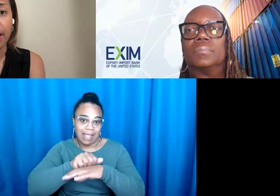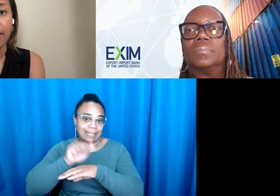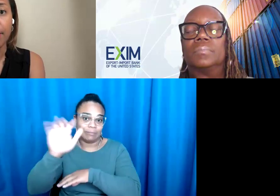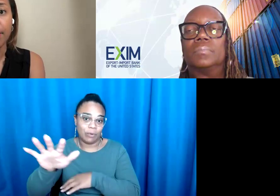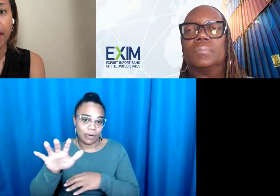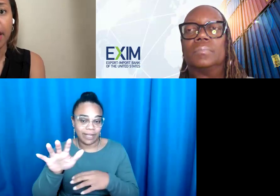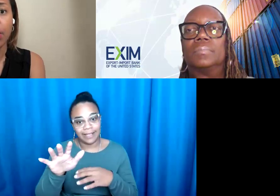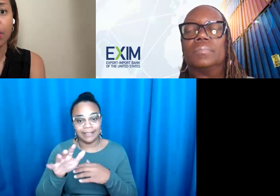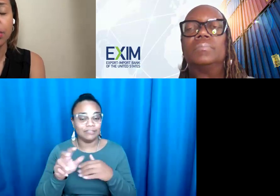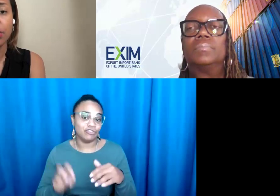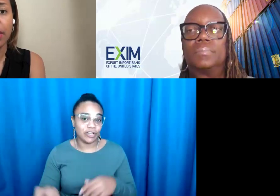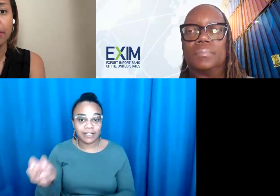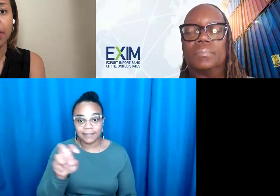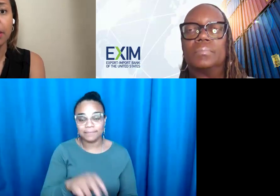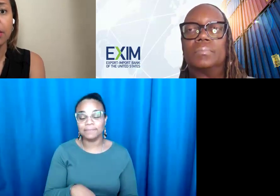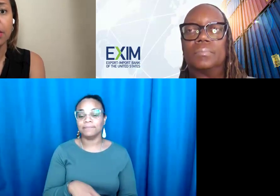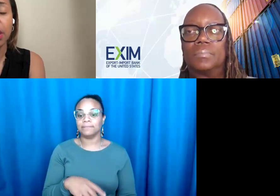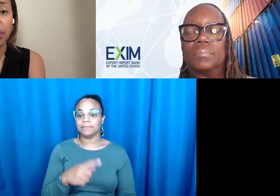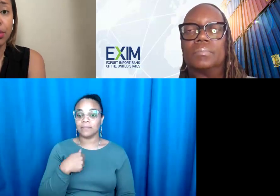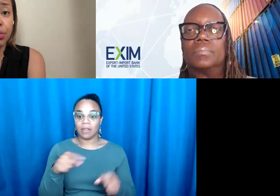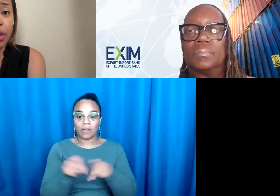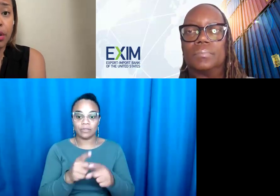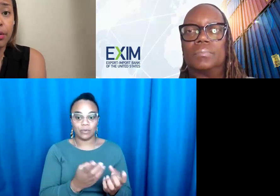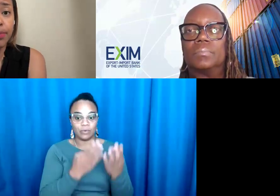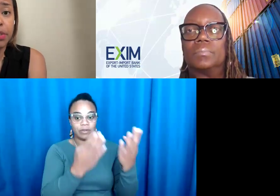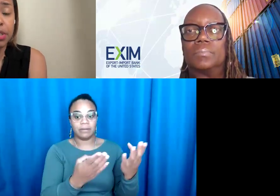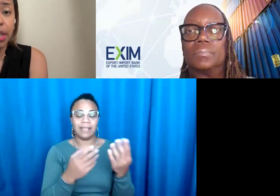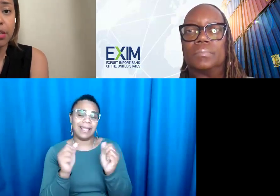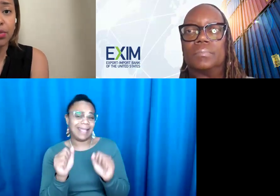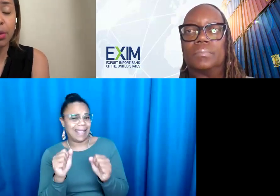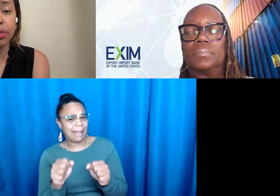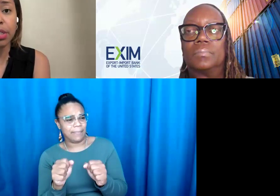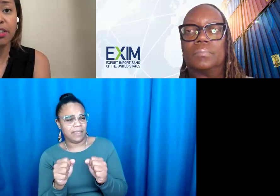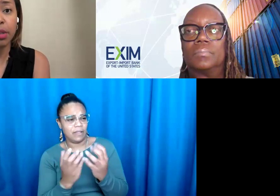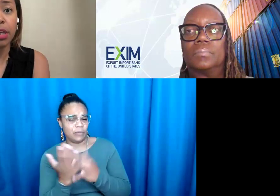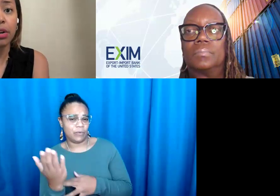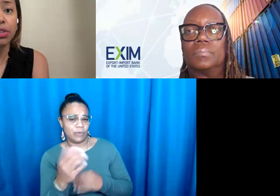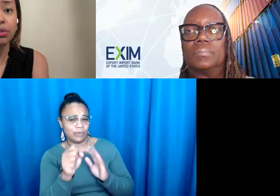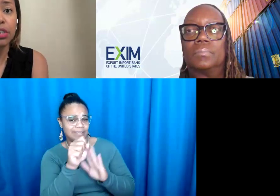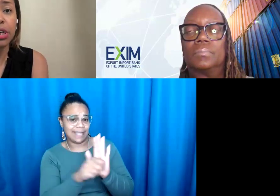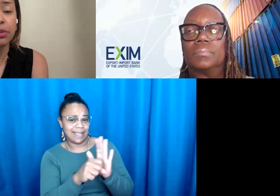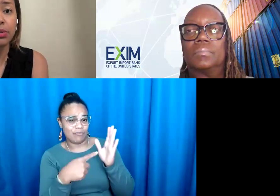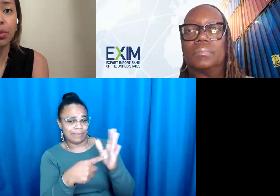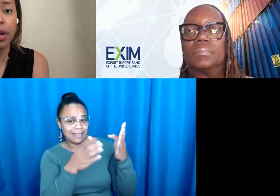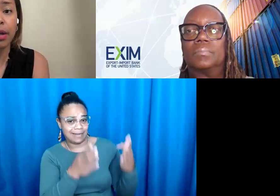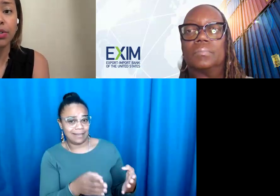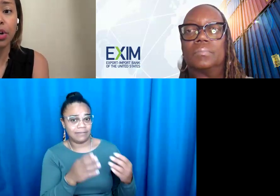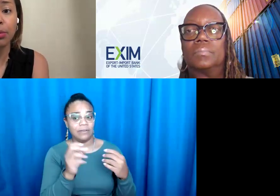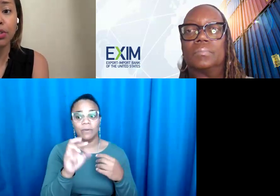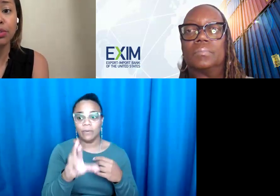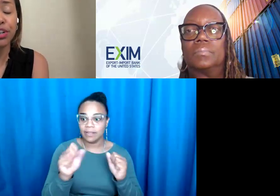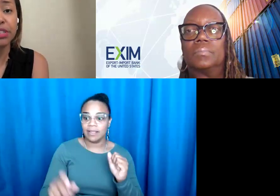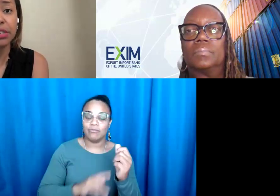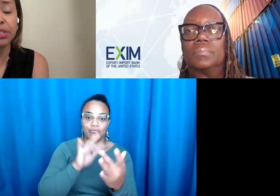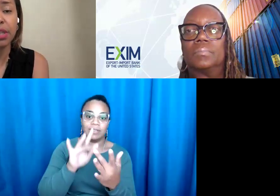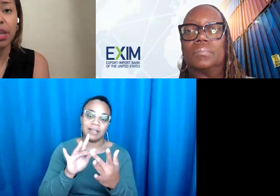journey. And I would also recommend, it could be through their state representative, but they can also reach out through